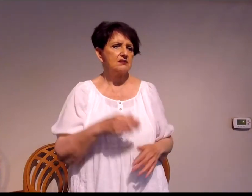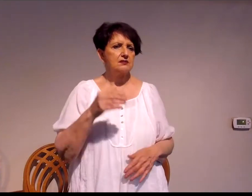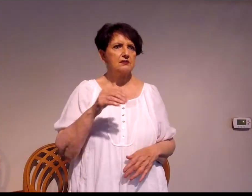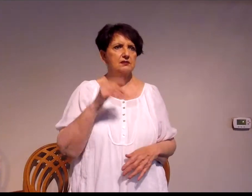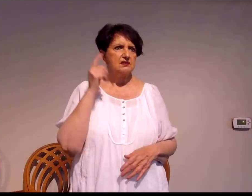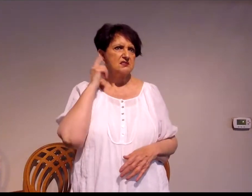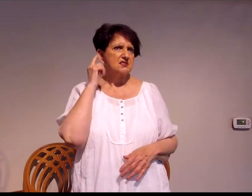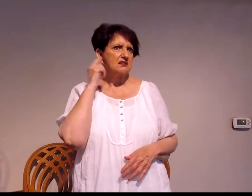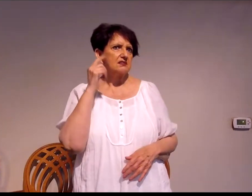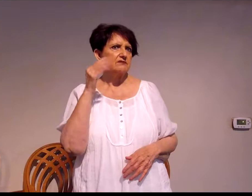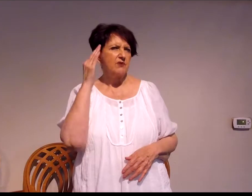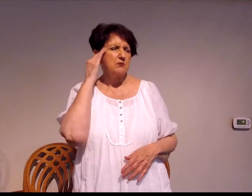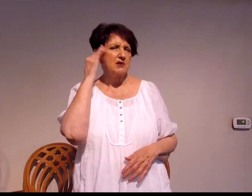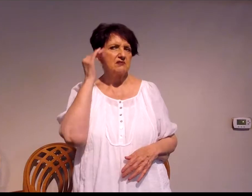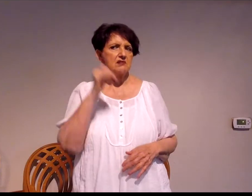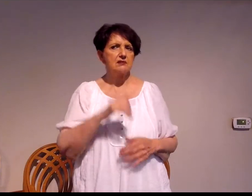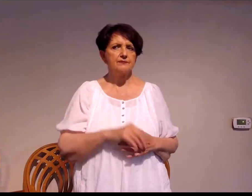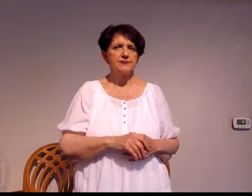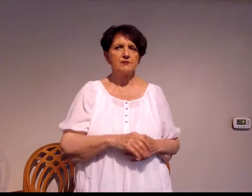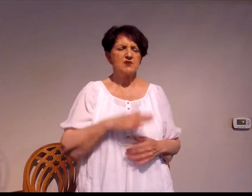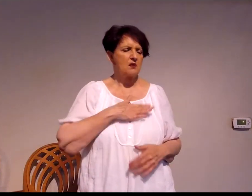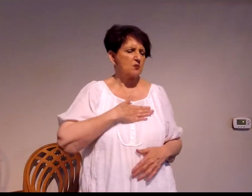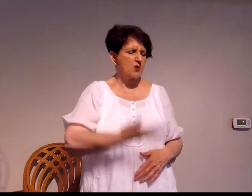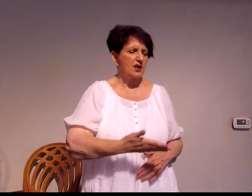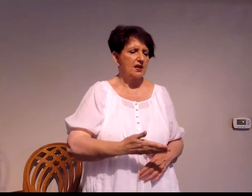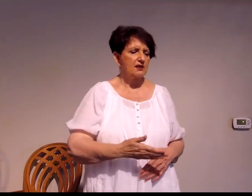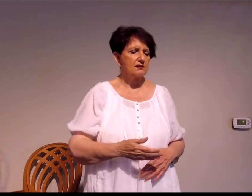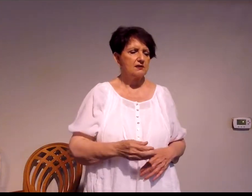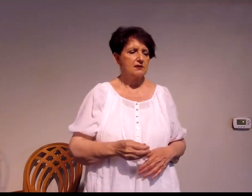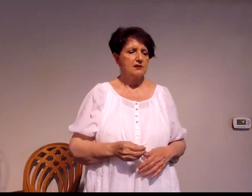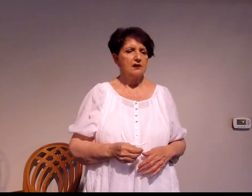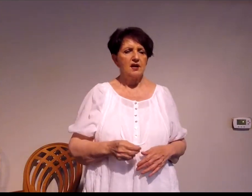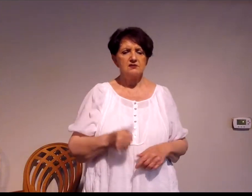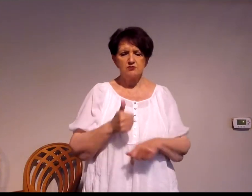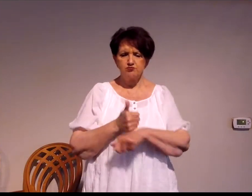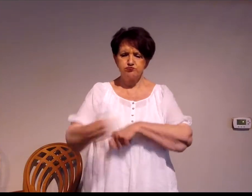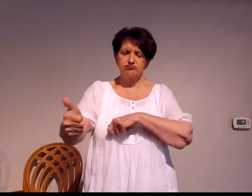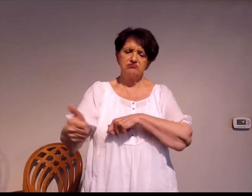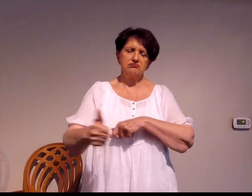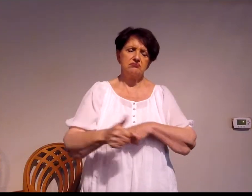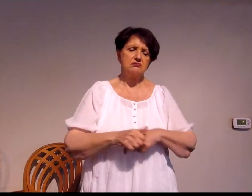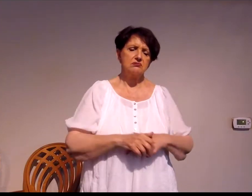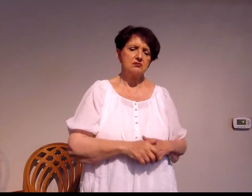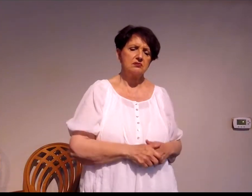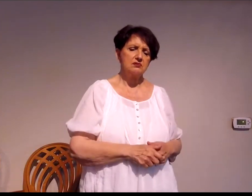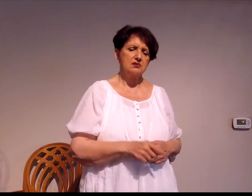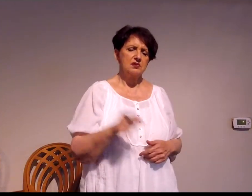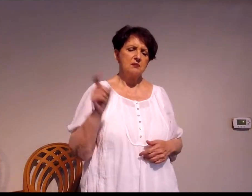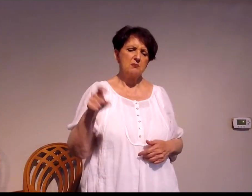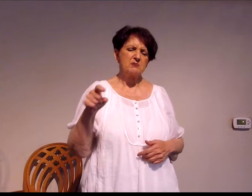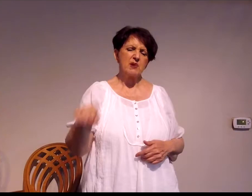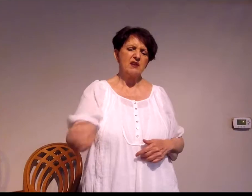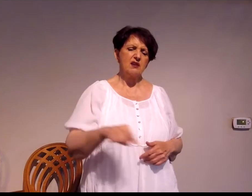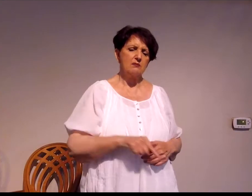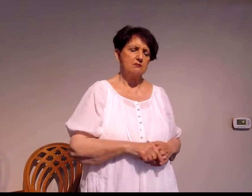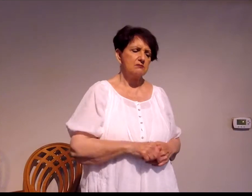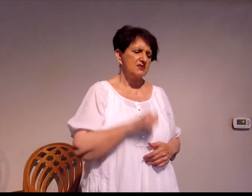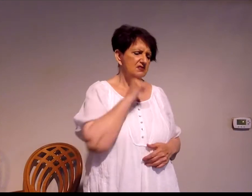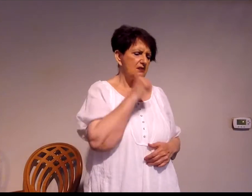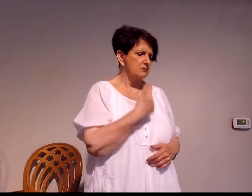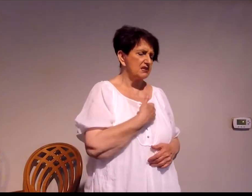I just wasn't willing. I projected everything on that person and was like, "Well, that must be them. That's not